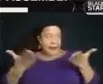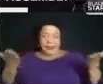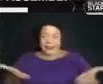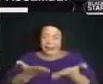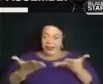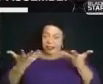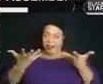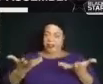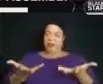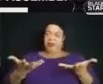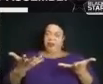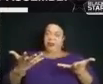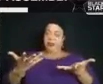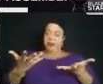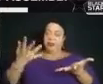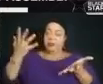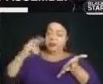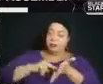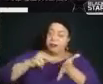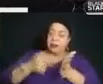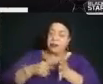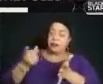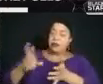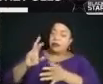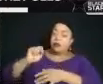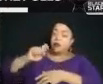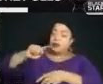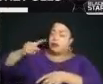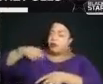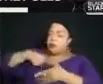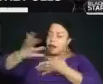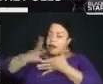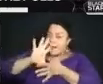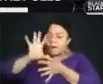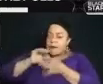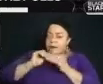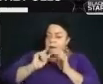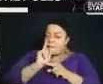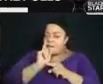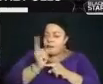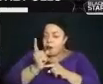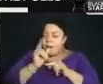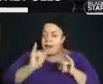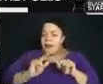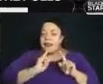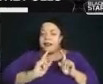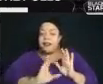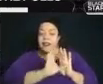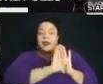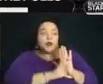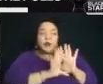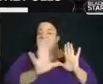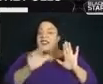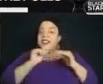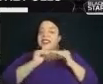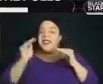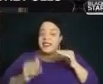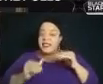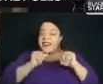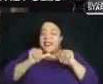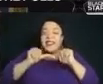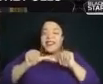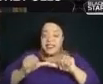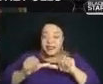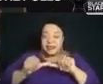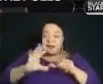that is constitutionally inconsistent, morally indefensible, politically insensitive, economically